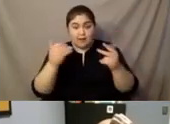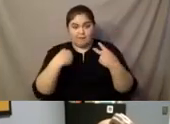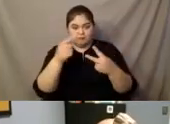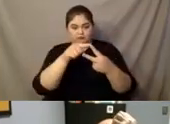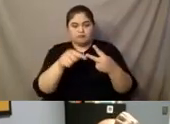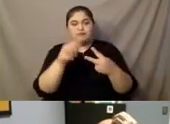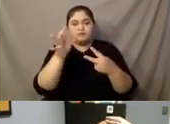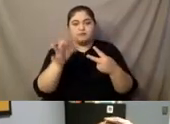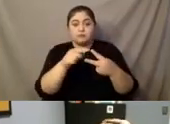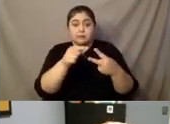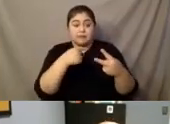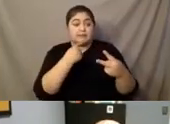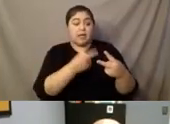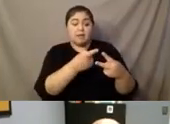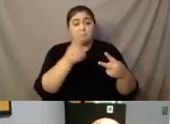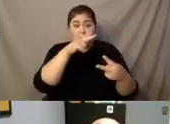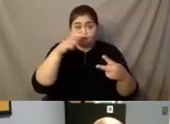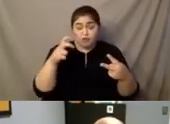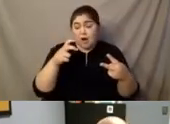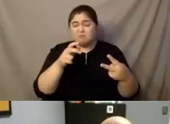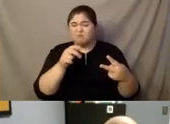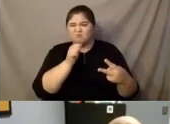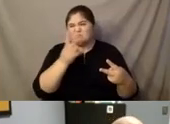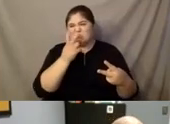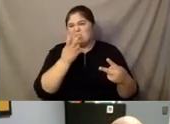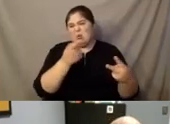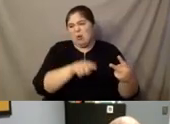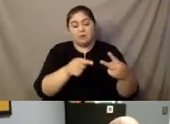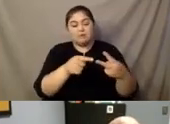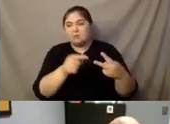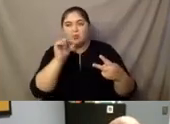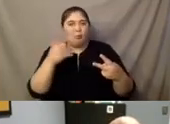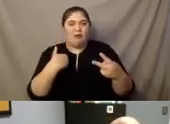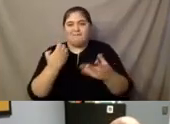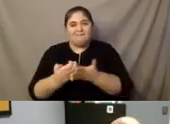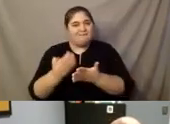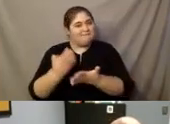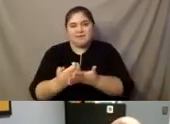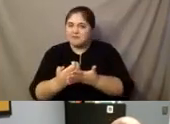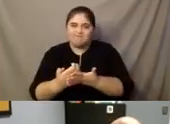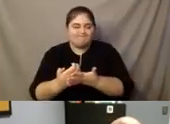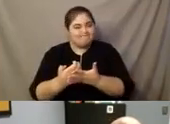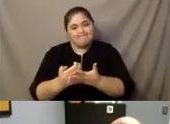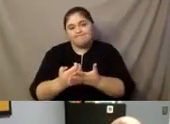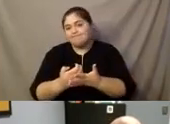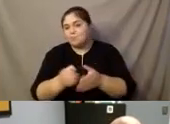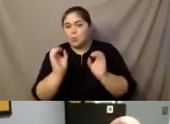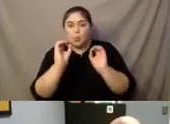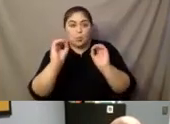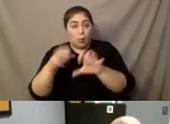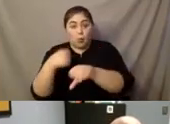say, we don't think a crime was committed, or we don't have enough evidence to substantiate that a crime was committed and there's no arrest